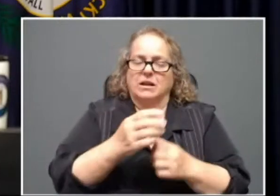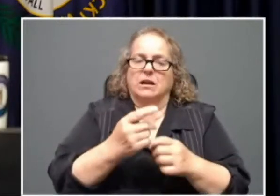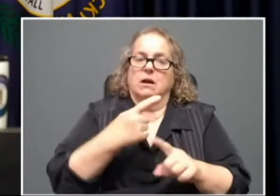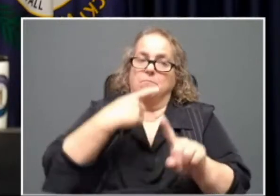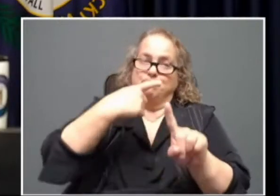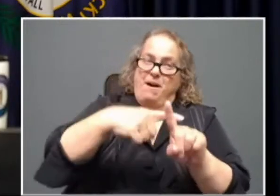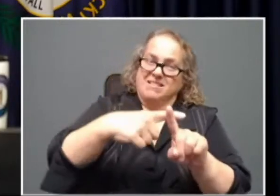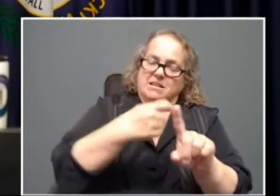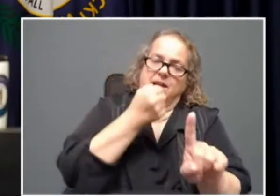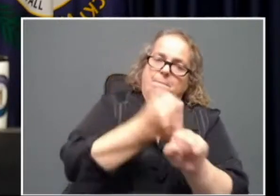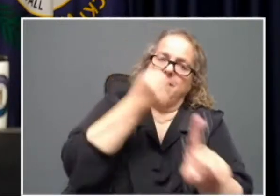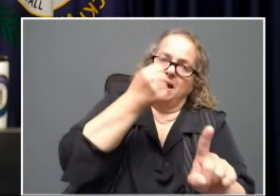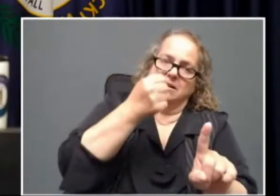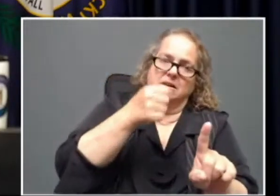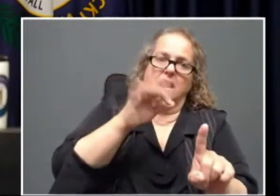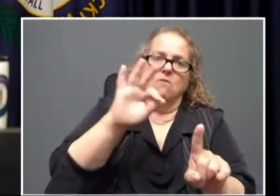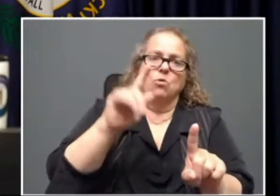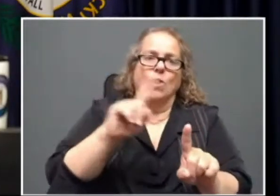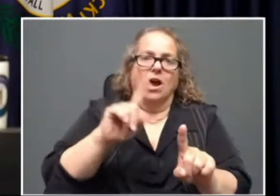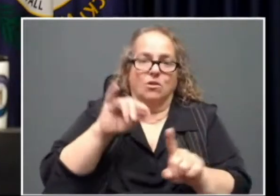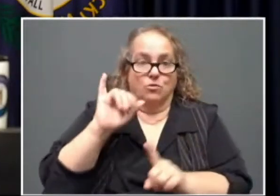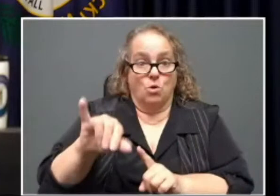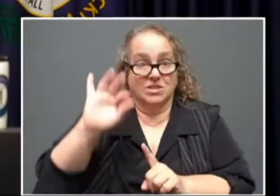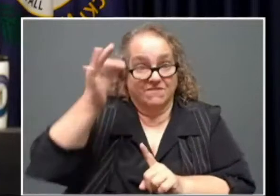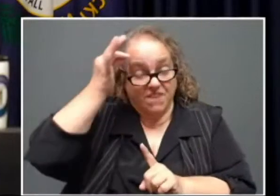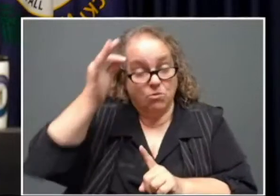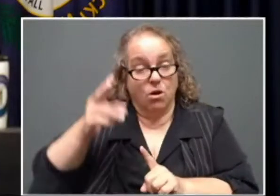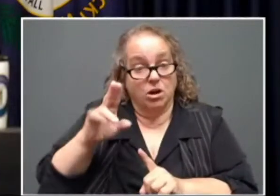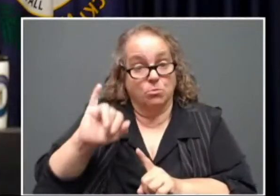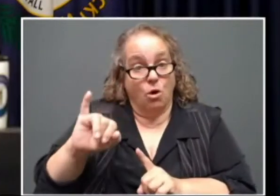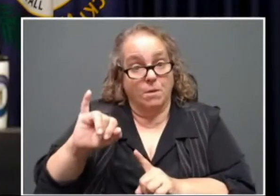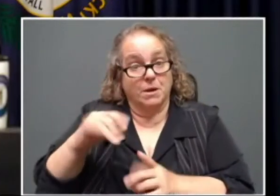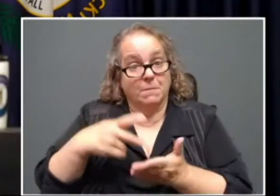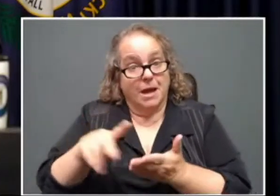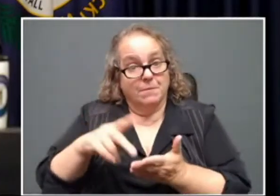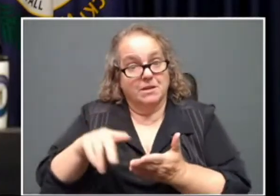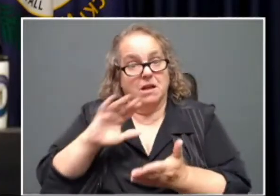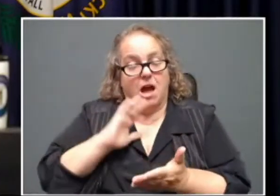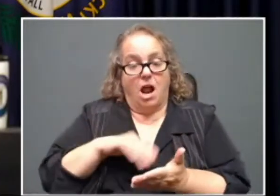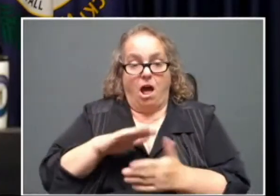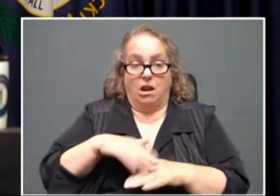those PUA payments have on our economy, especially retail, groceries,